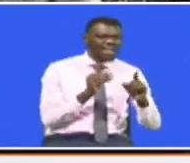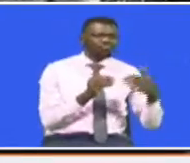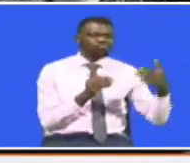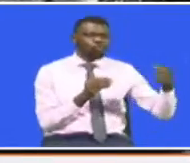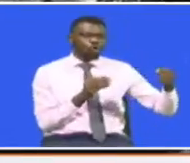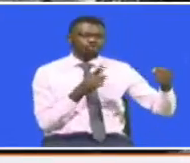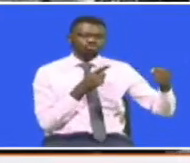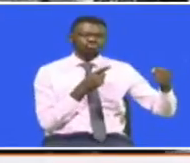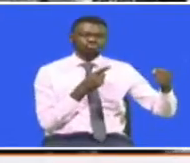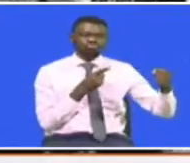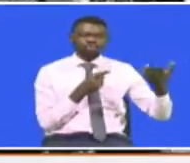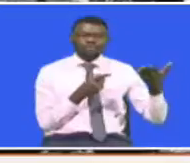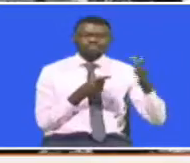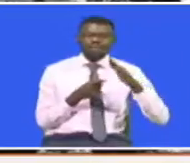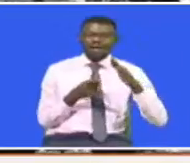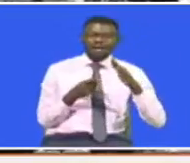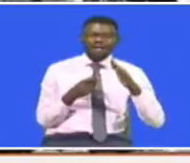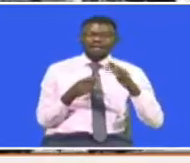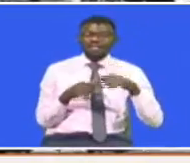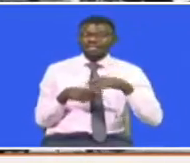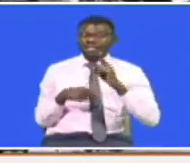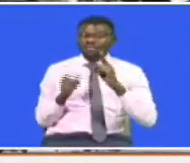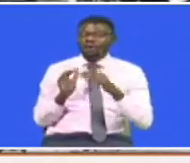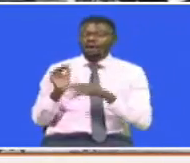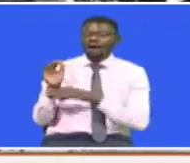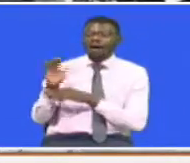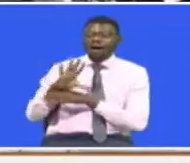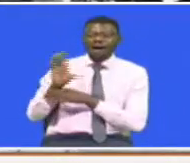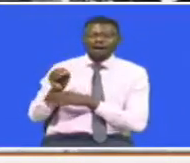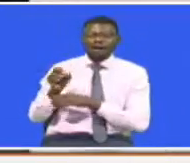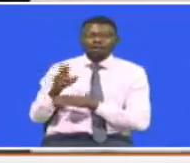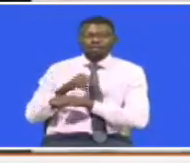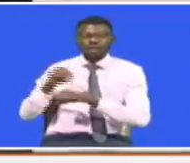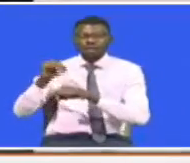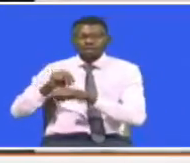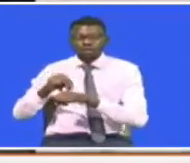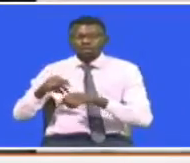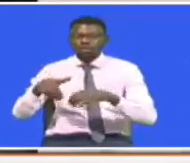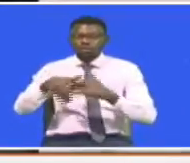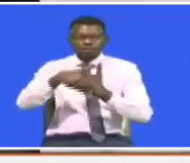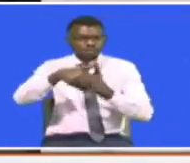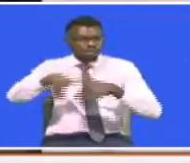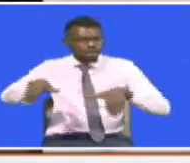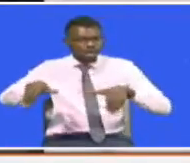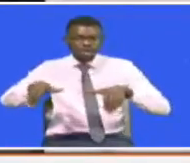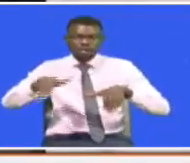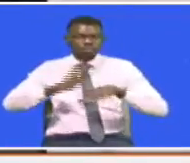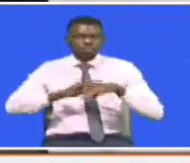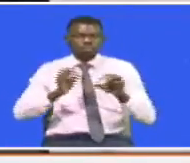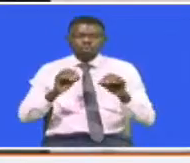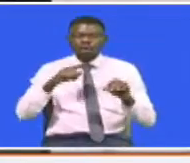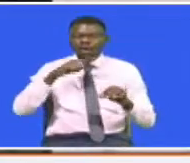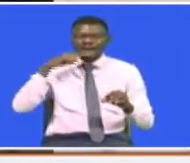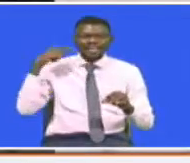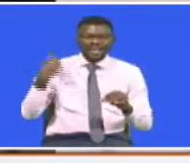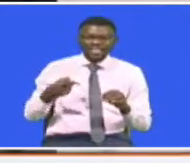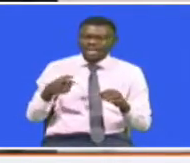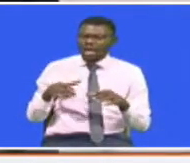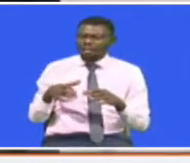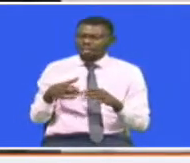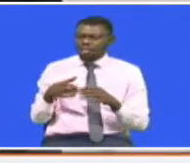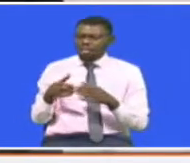Mr. Kuleba, in a statement, urged the African nations not to stay neutral over the Russian invasion of Ukraine.